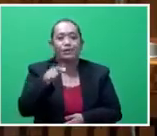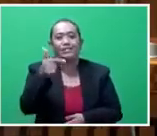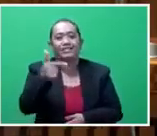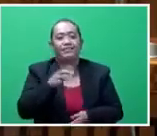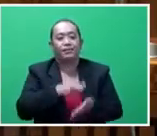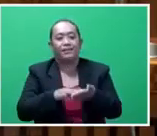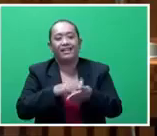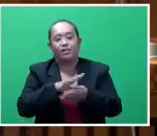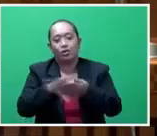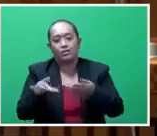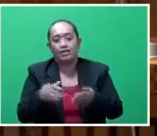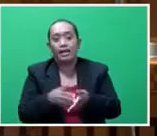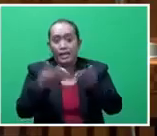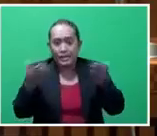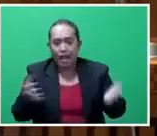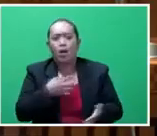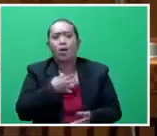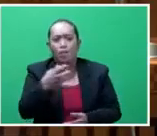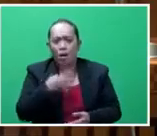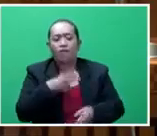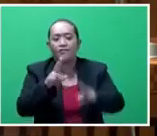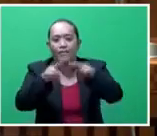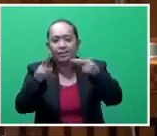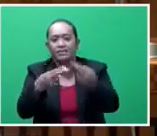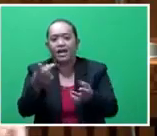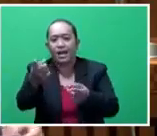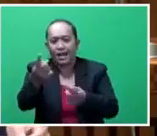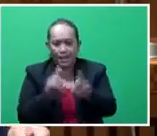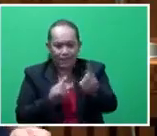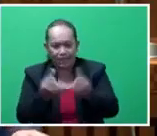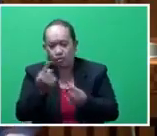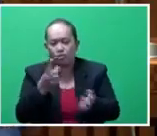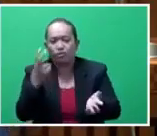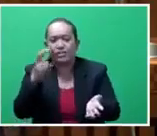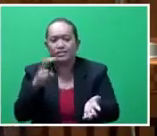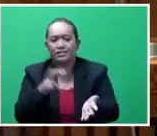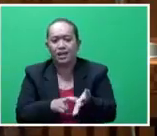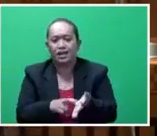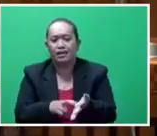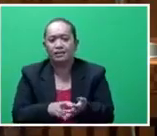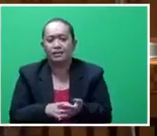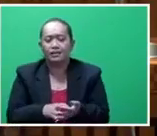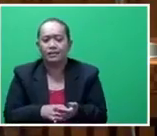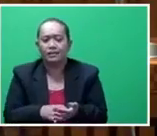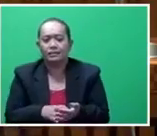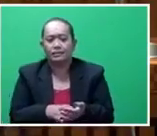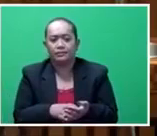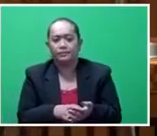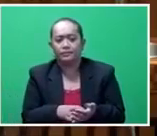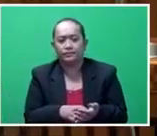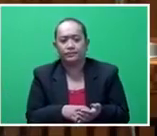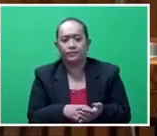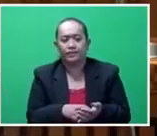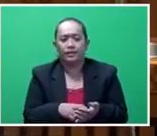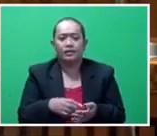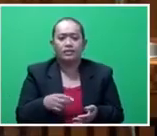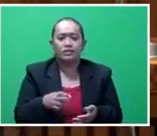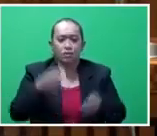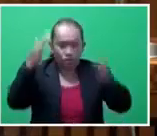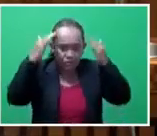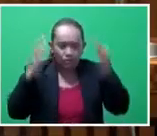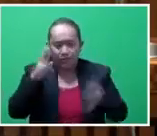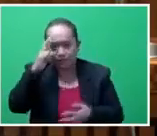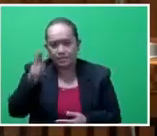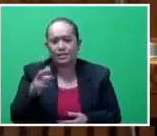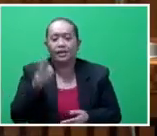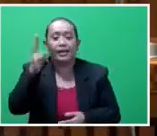families, in fact, are coming forward to register under the subsidy scheme. Mr. Speaker, sir, again, because of the COVID